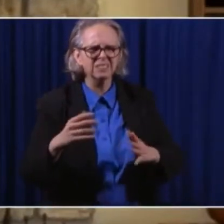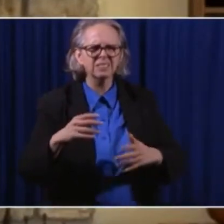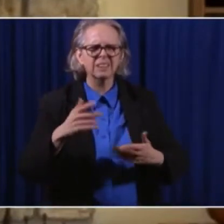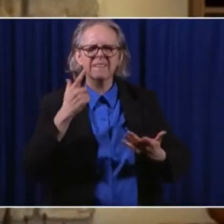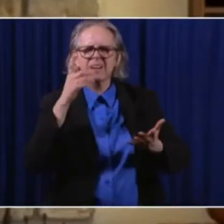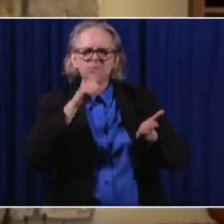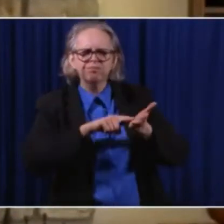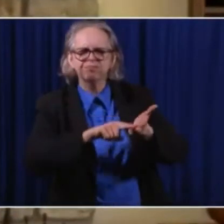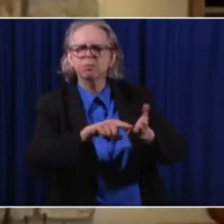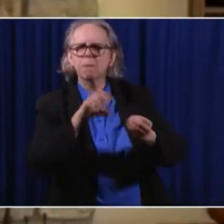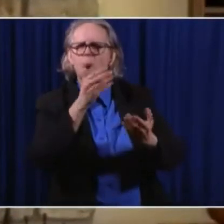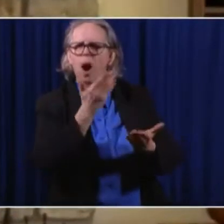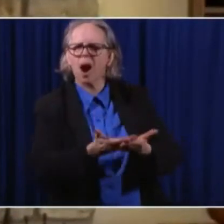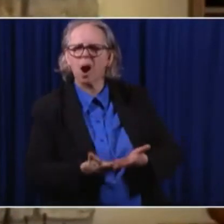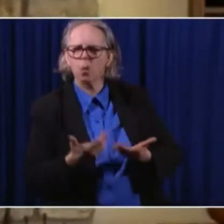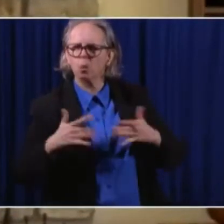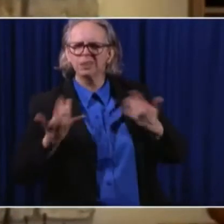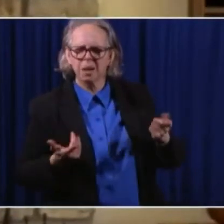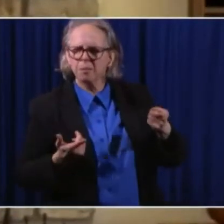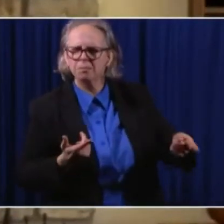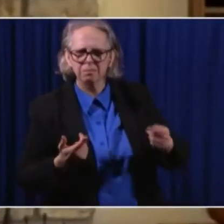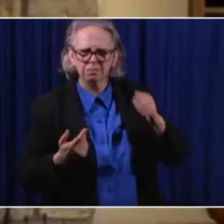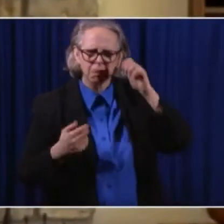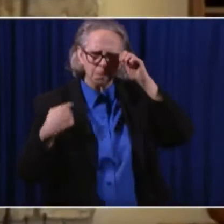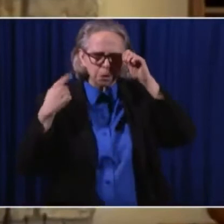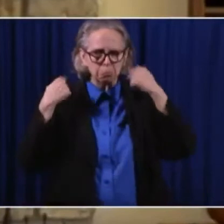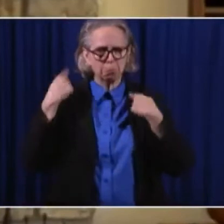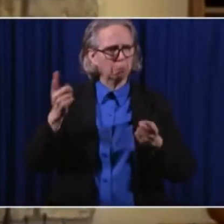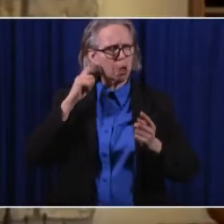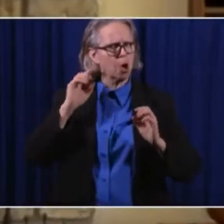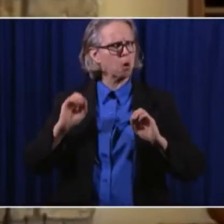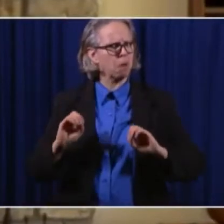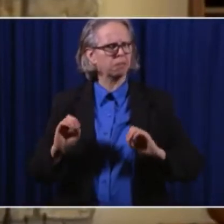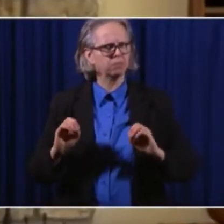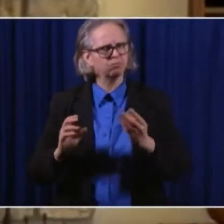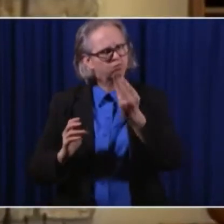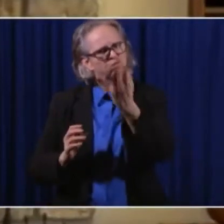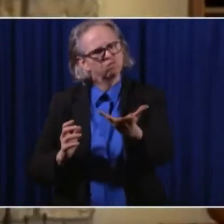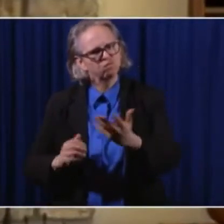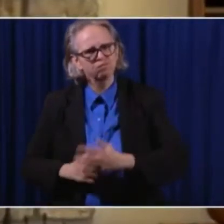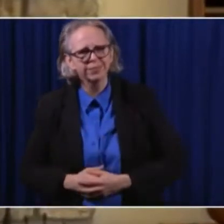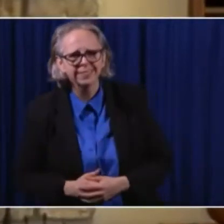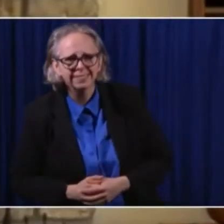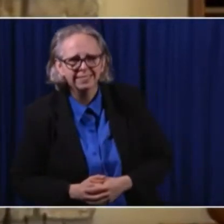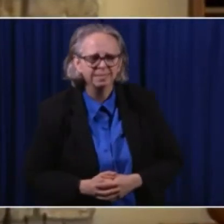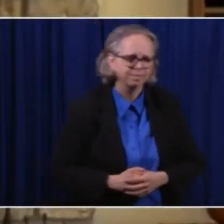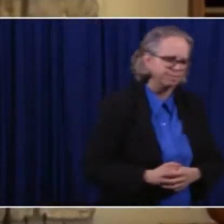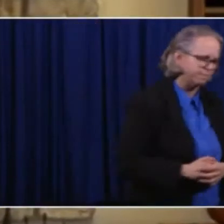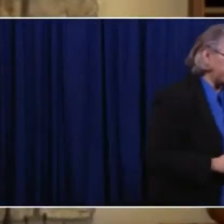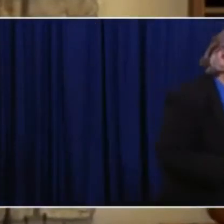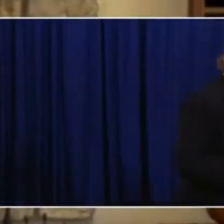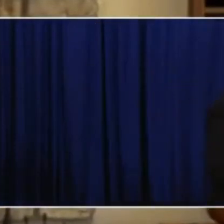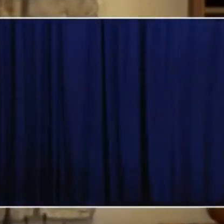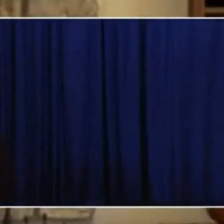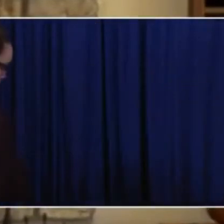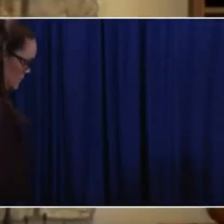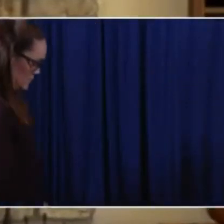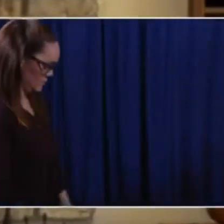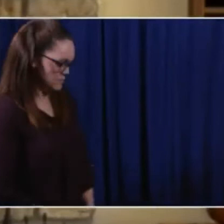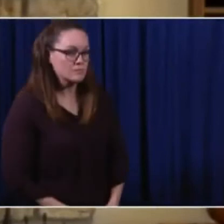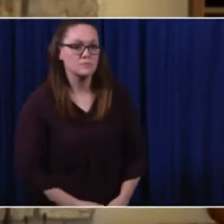facts, but we don't have any indication of that at this point. Next question is from Tom Jackson at the Sandusky